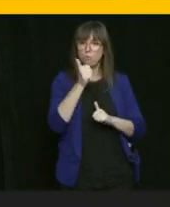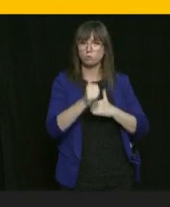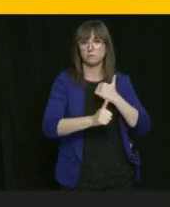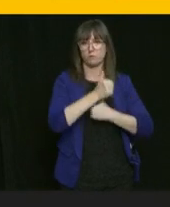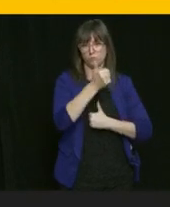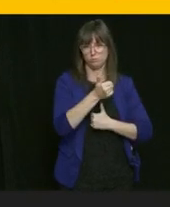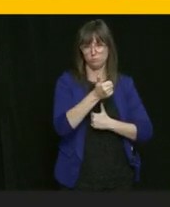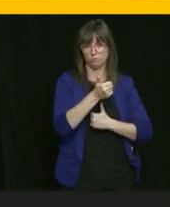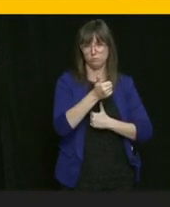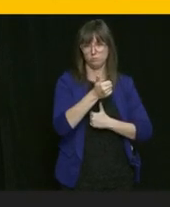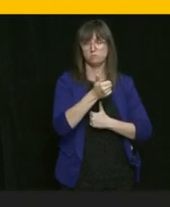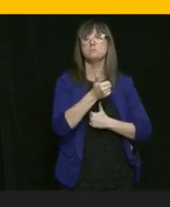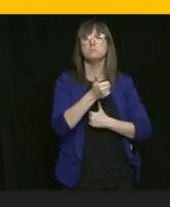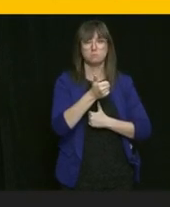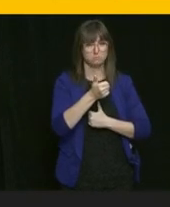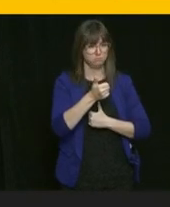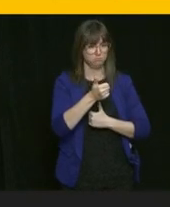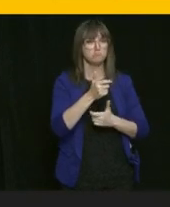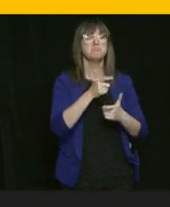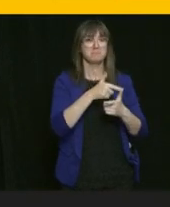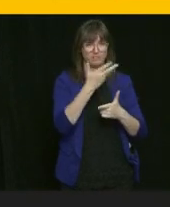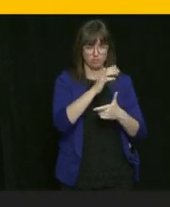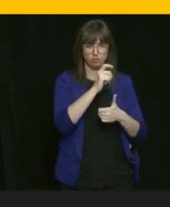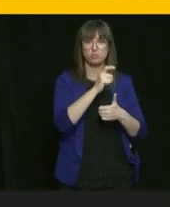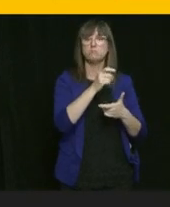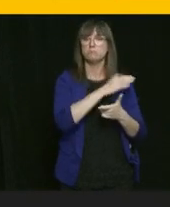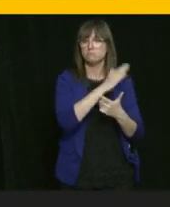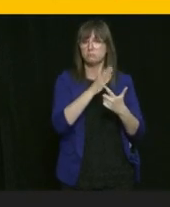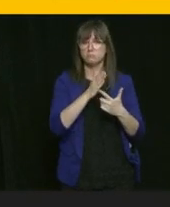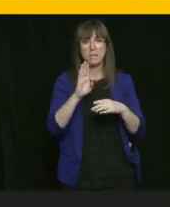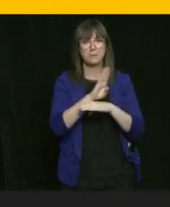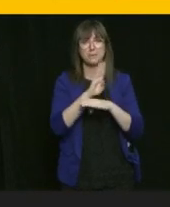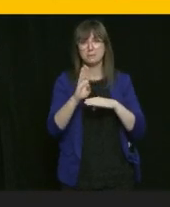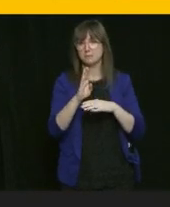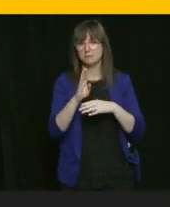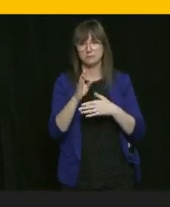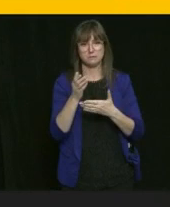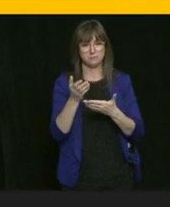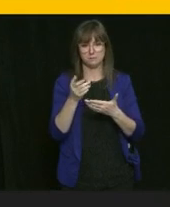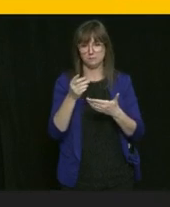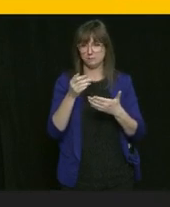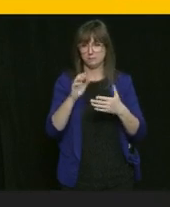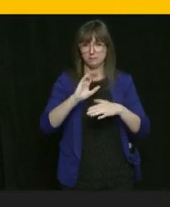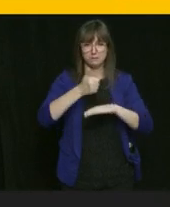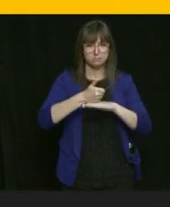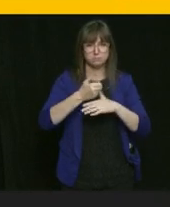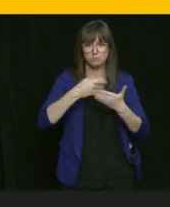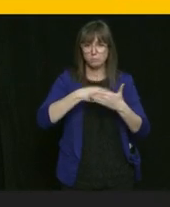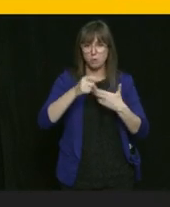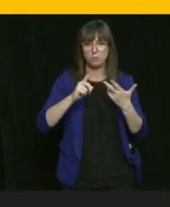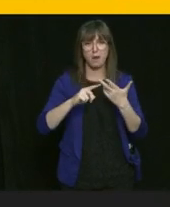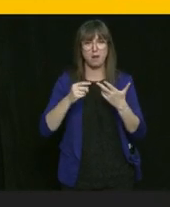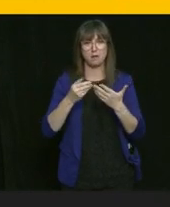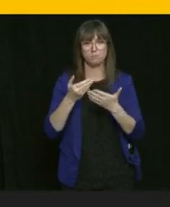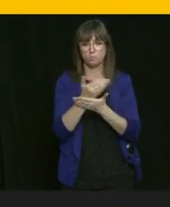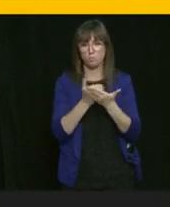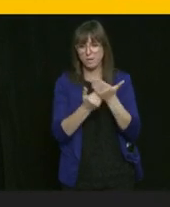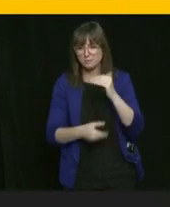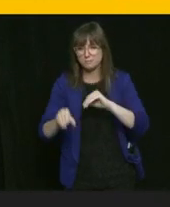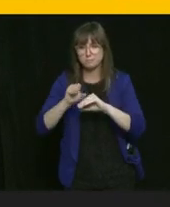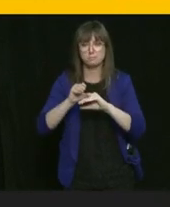We then flowed significant business support through the wage subsidy, through rental assistance, through the Canada